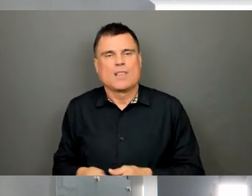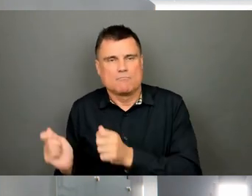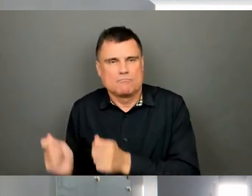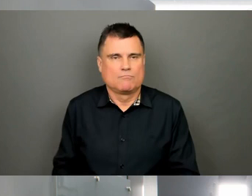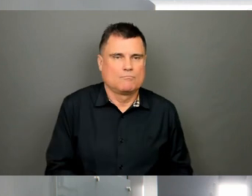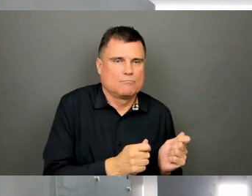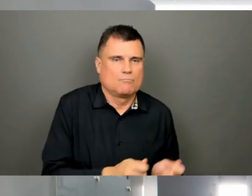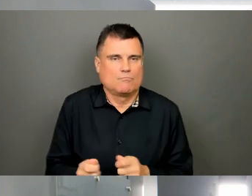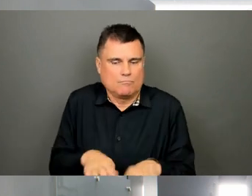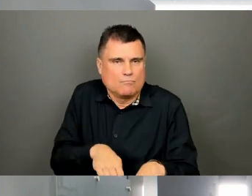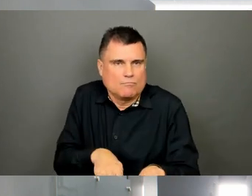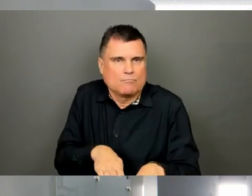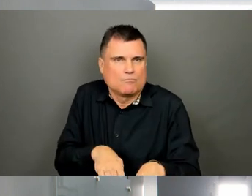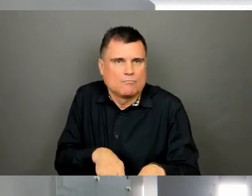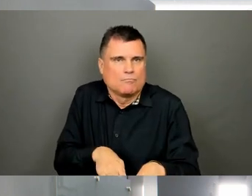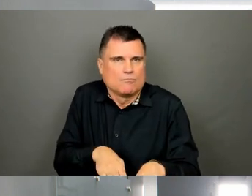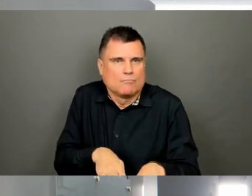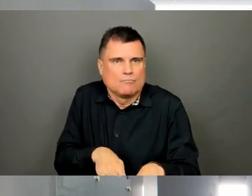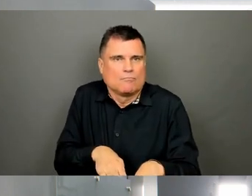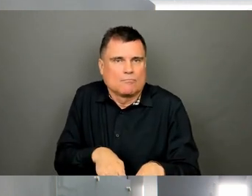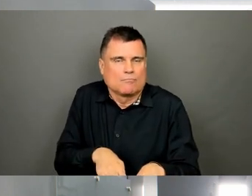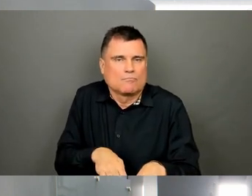5, 6, 7, 8.